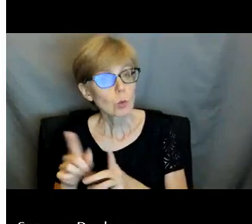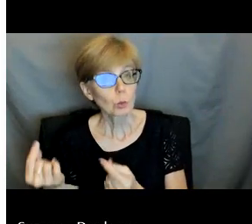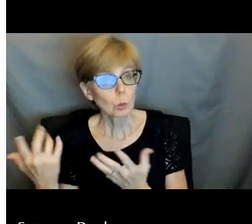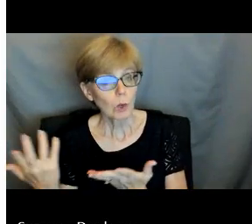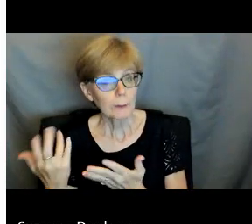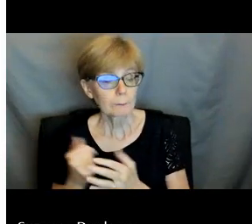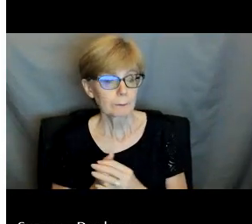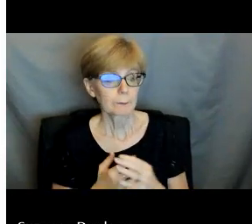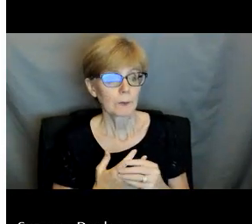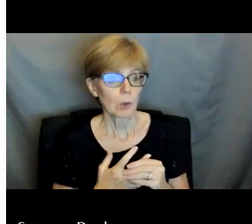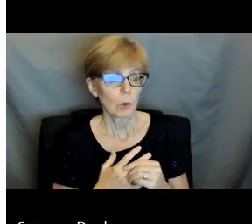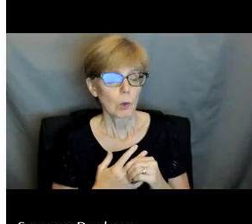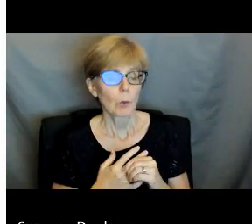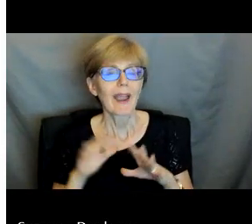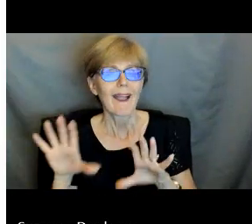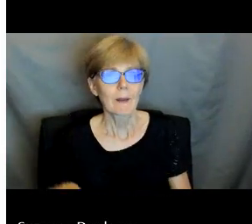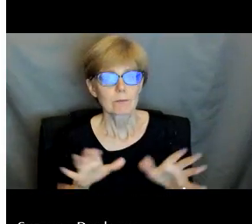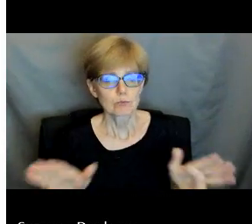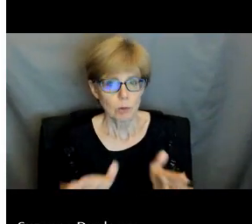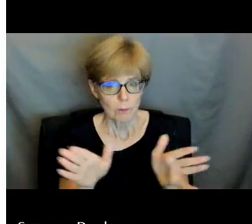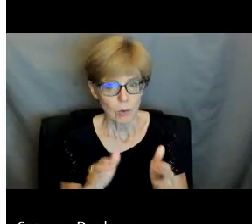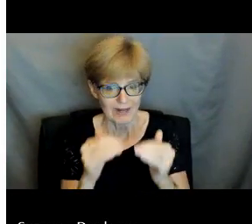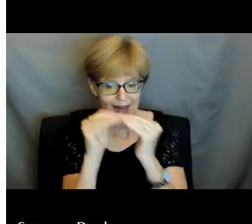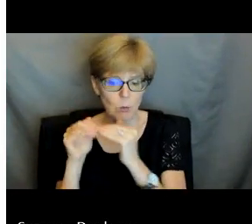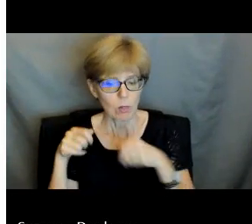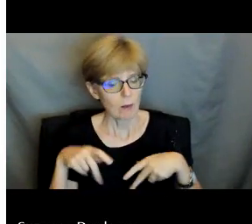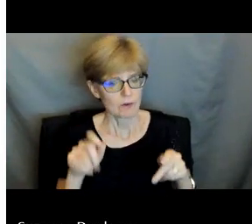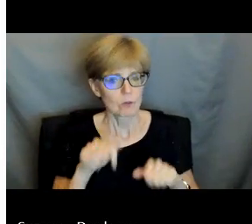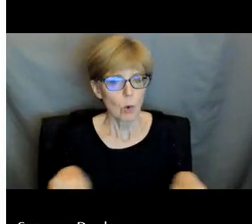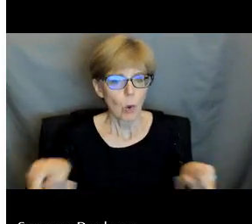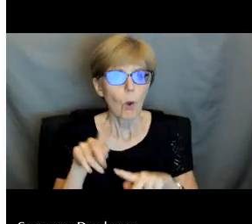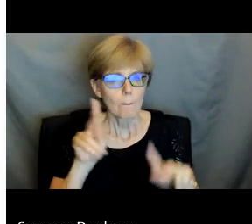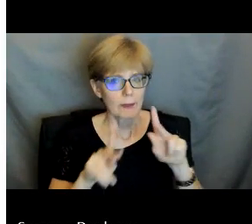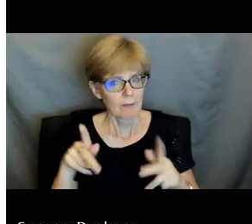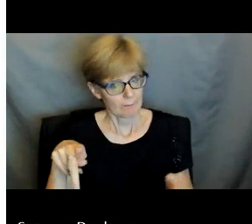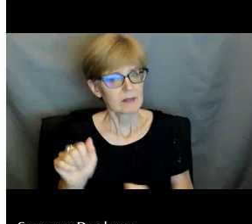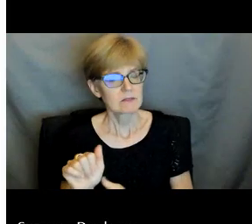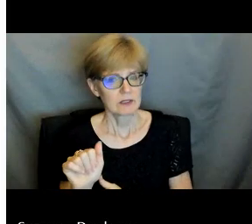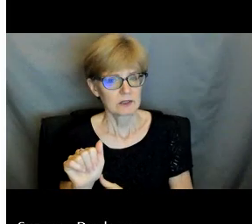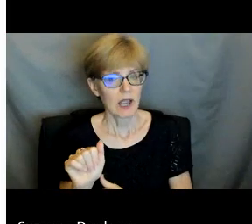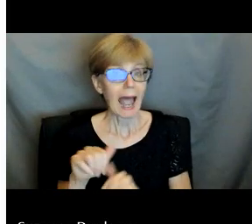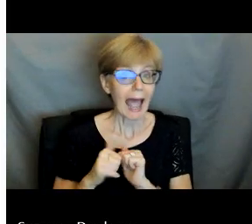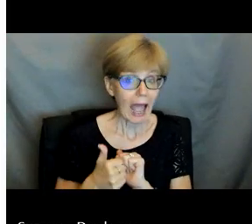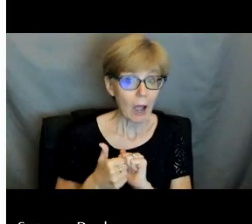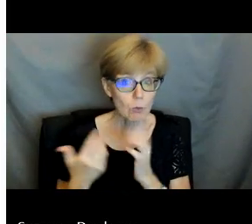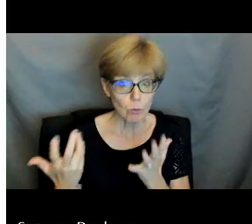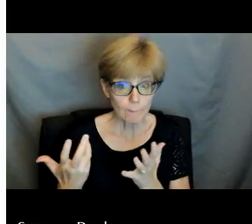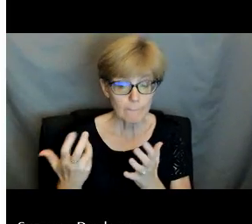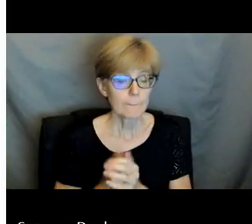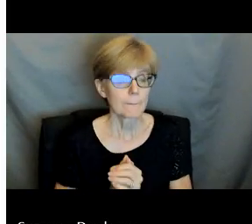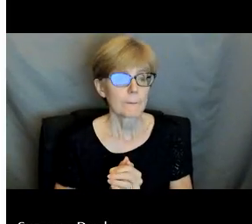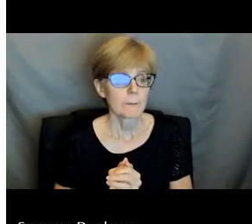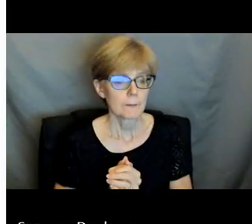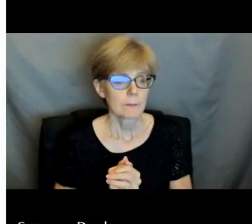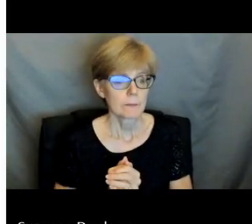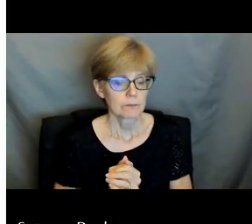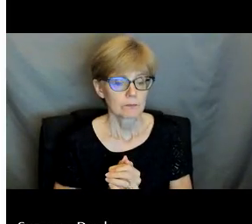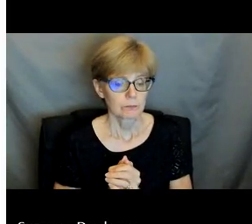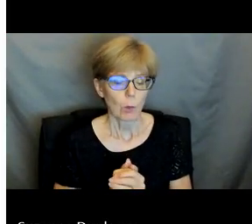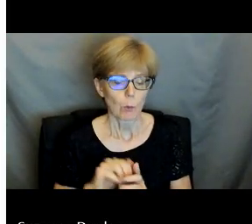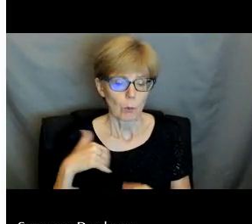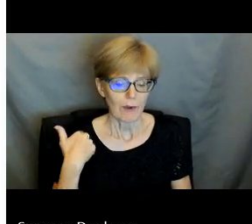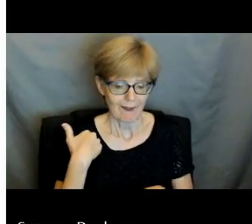actively promote equal opportunity for all in Pennsylvania. So how do we do that? We hold educational training